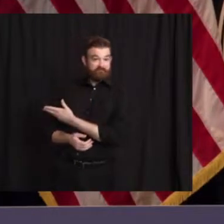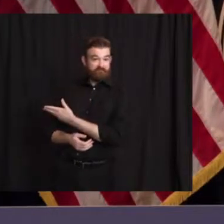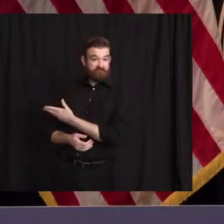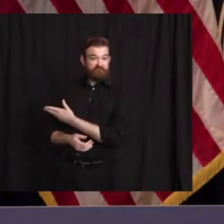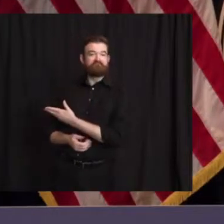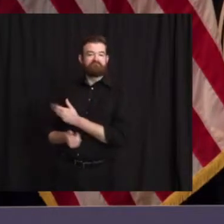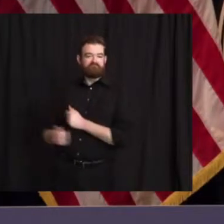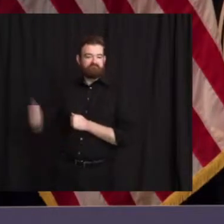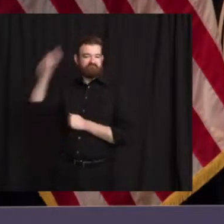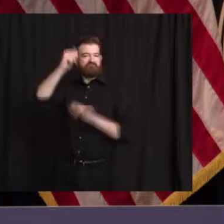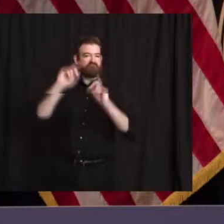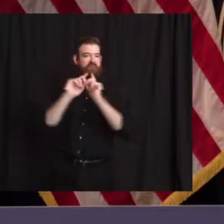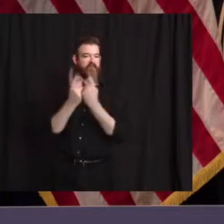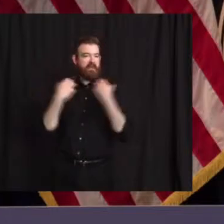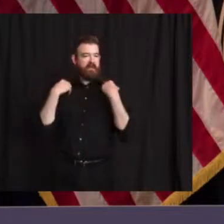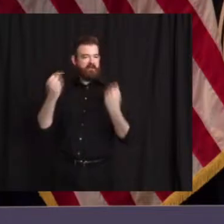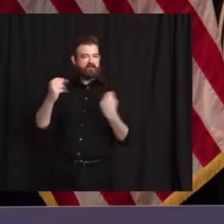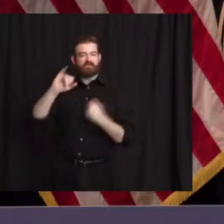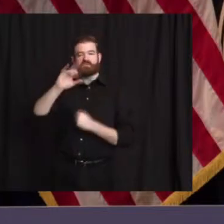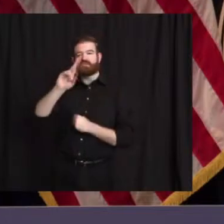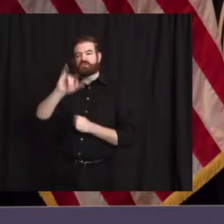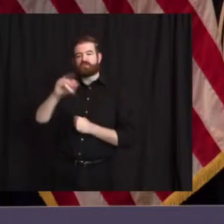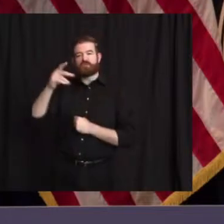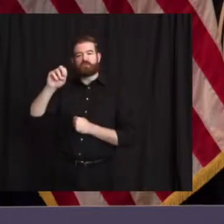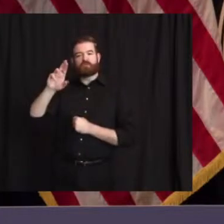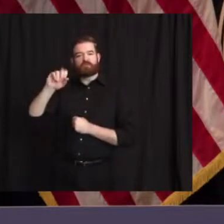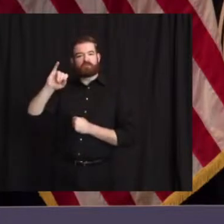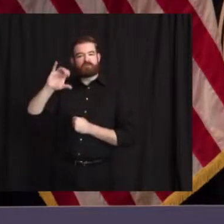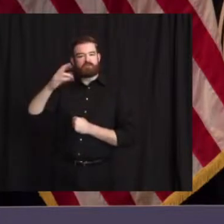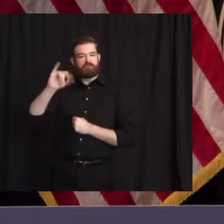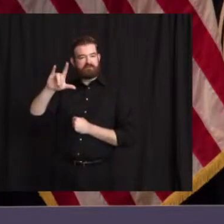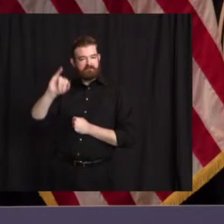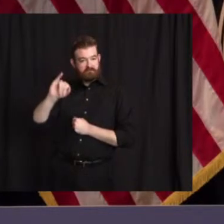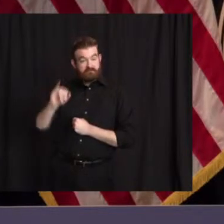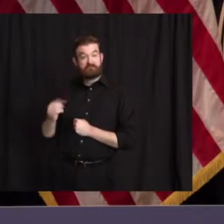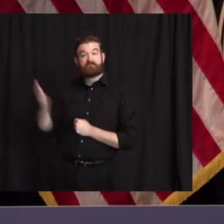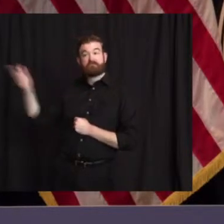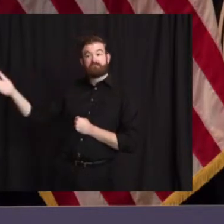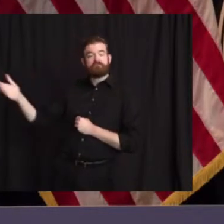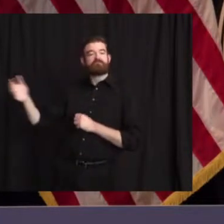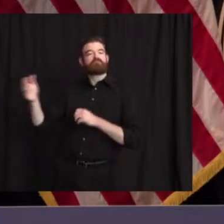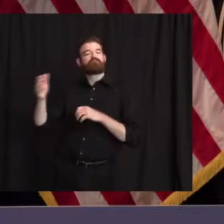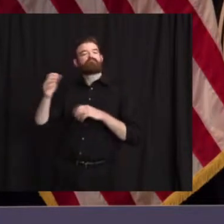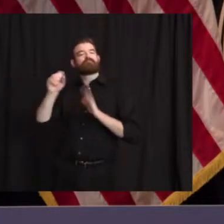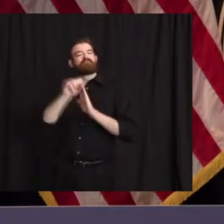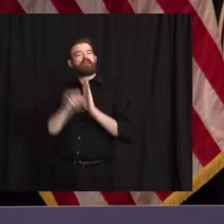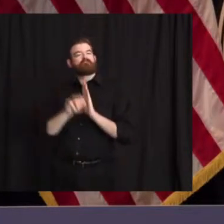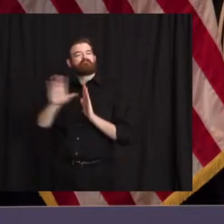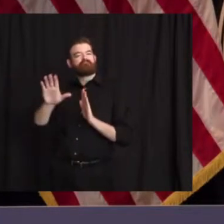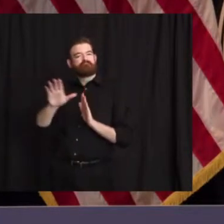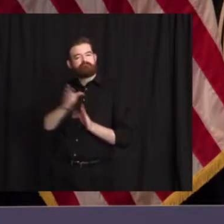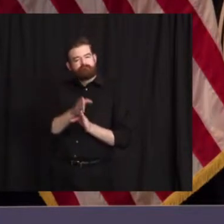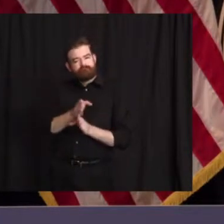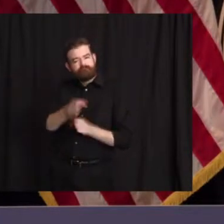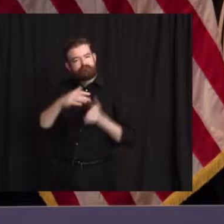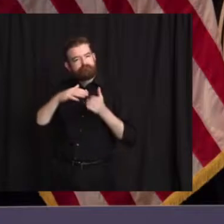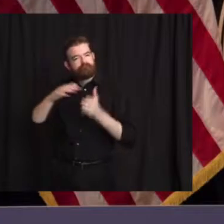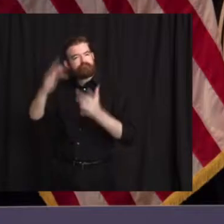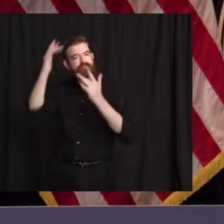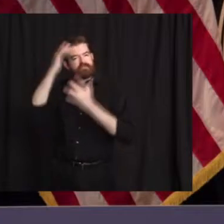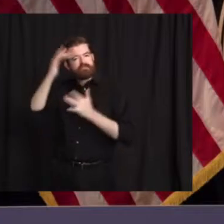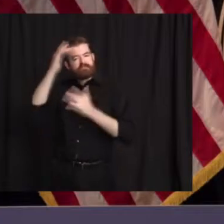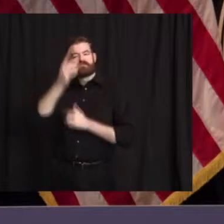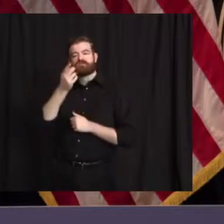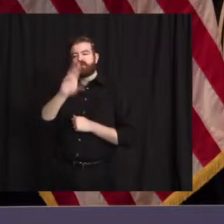Dr. Christina Tan. Thank you both for being here. To my far left, another guy who needs no introduction, the Superintendent of the State Police, Colonel